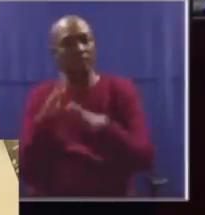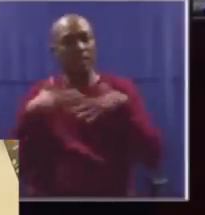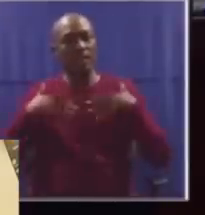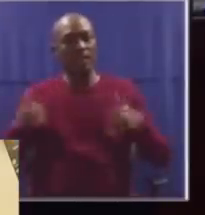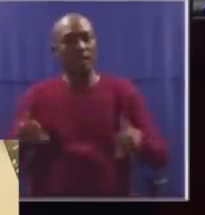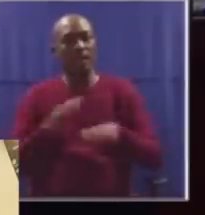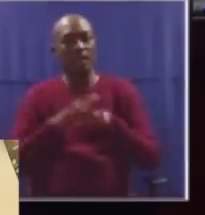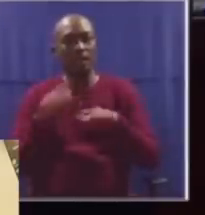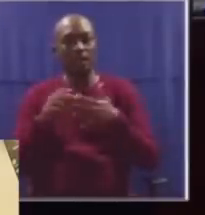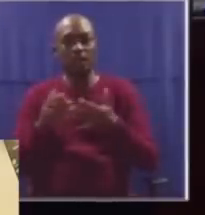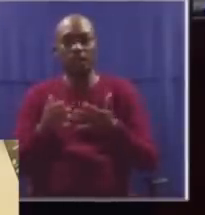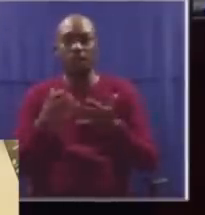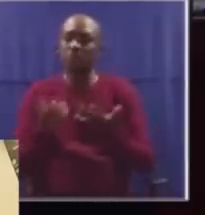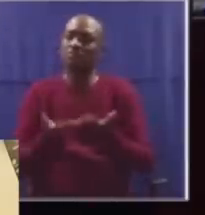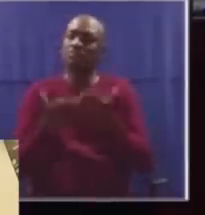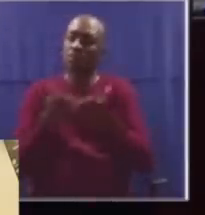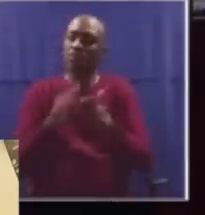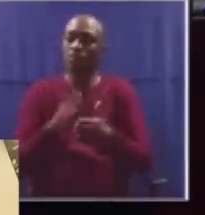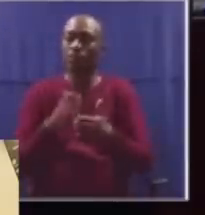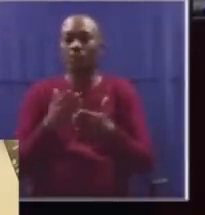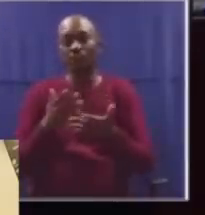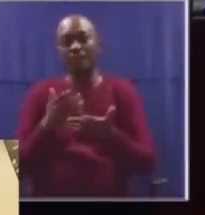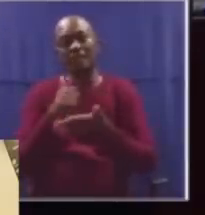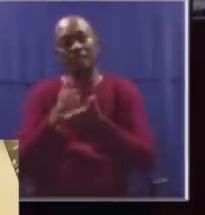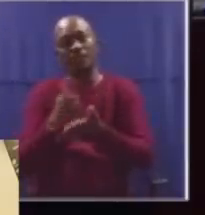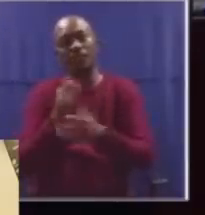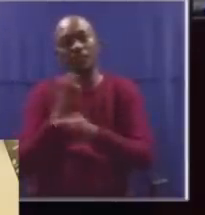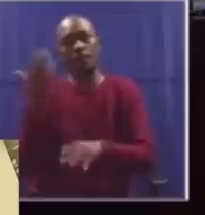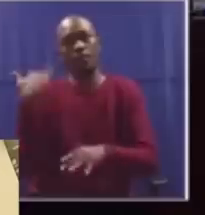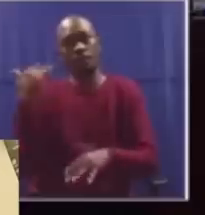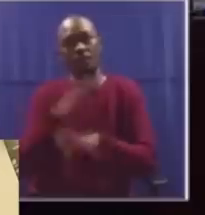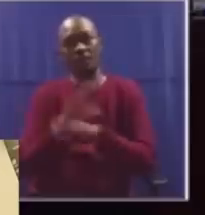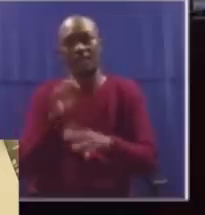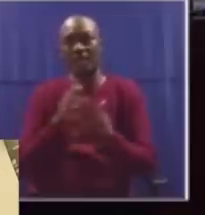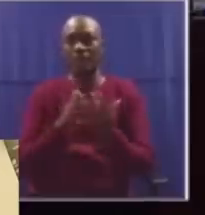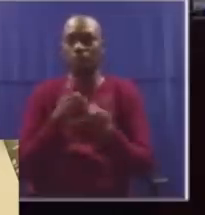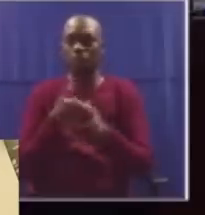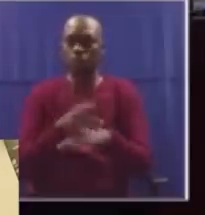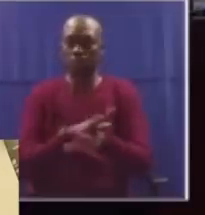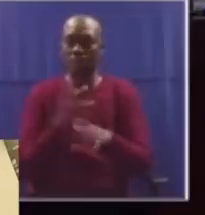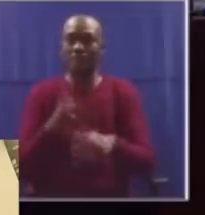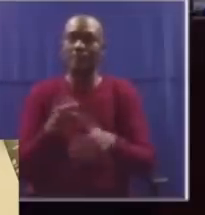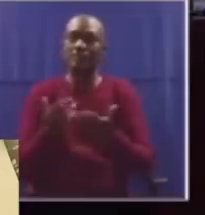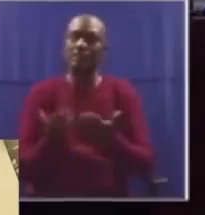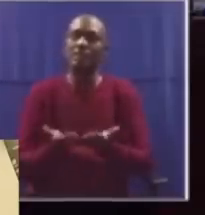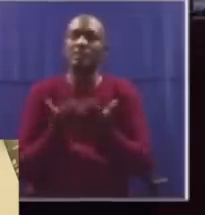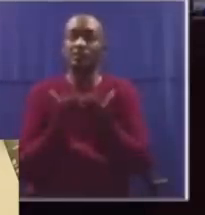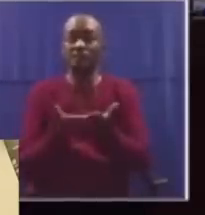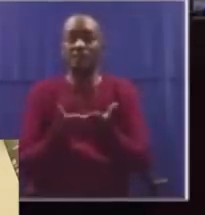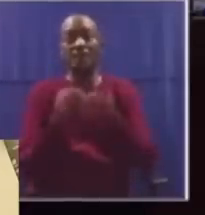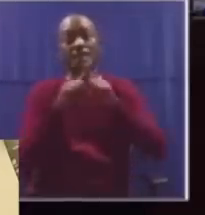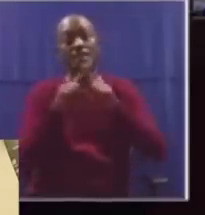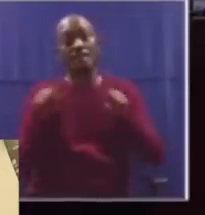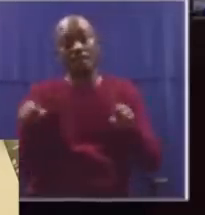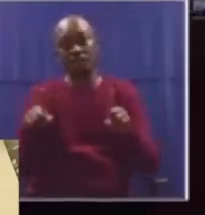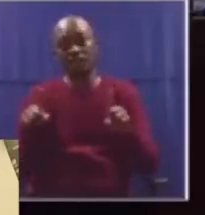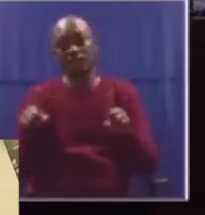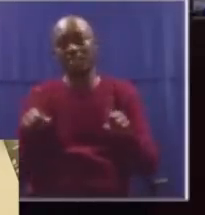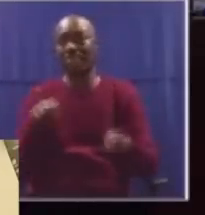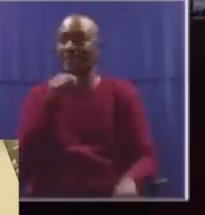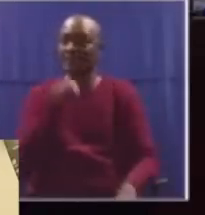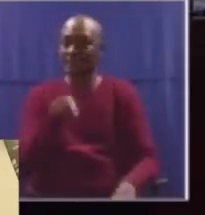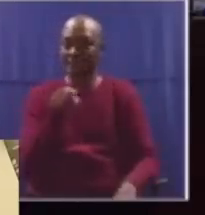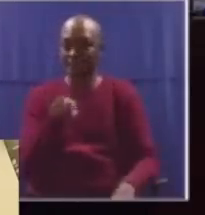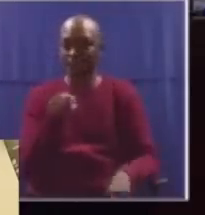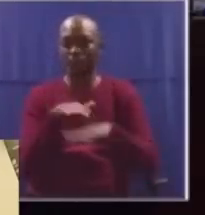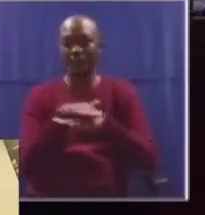servicing a larger portion of the public previously unable to access their services. However, this is based